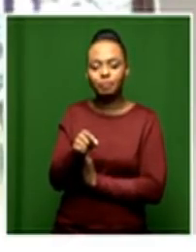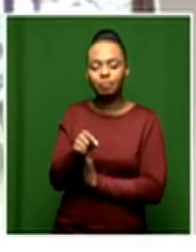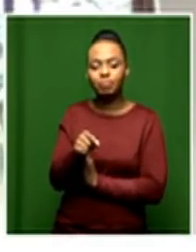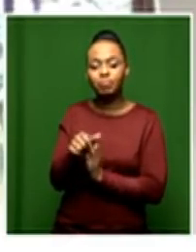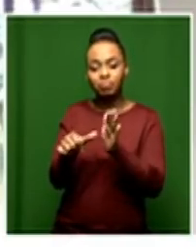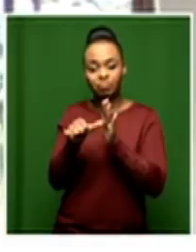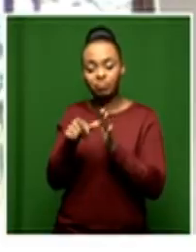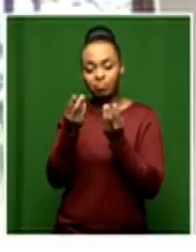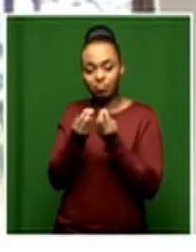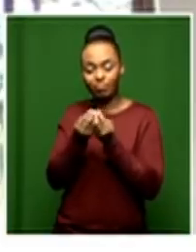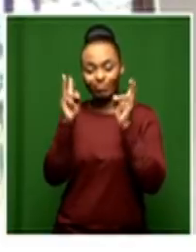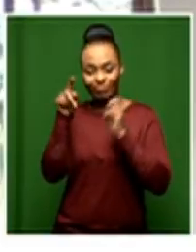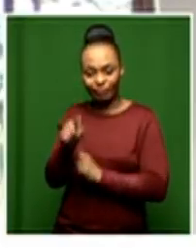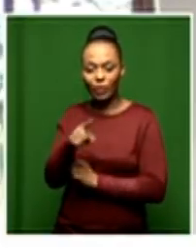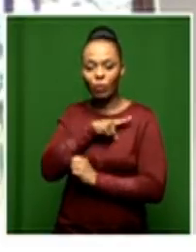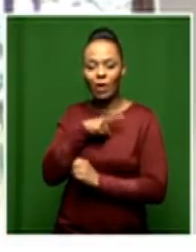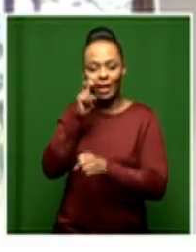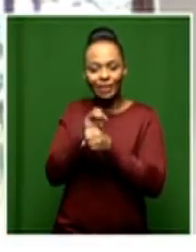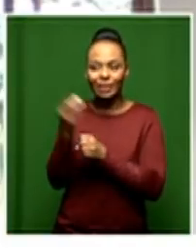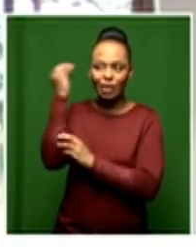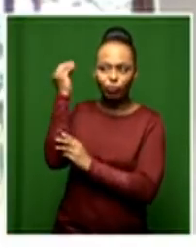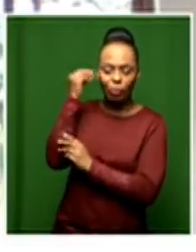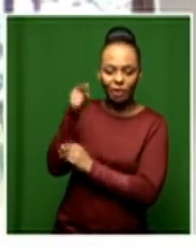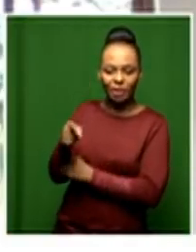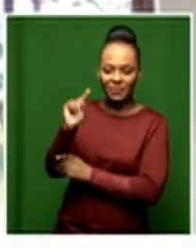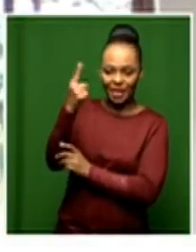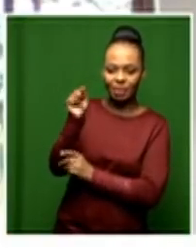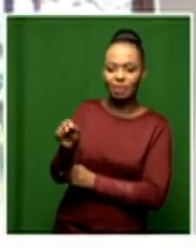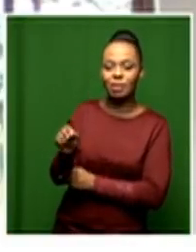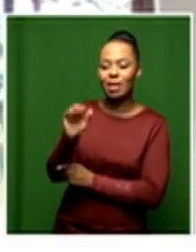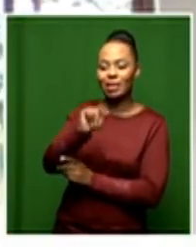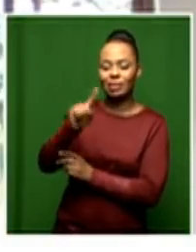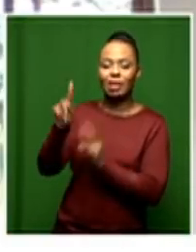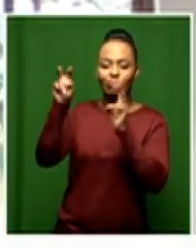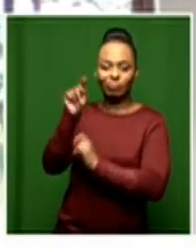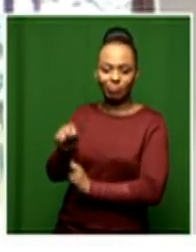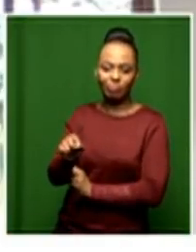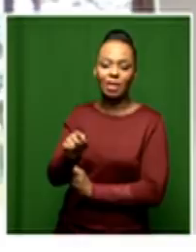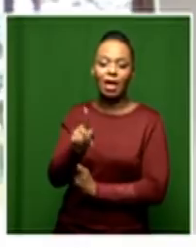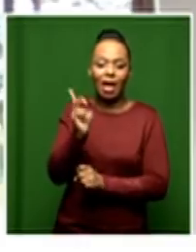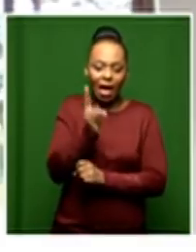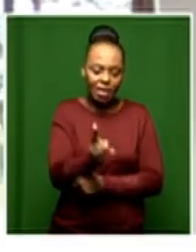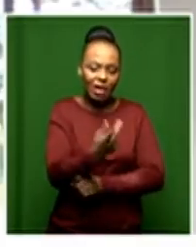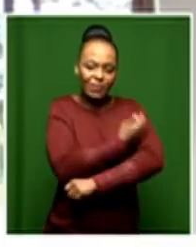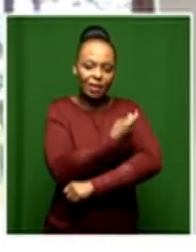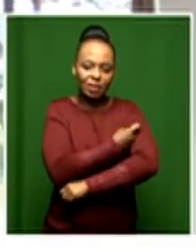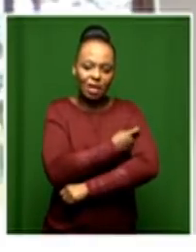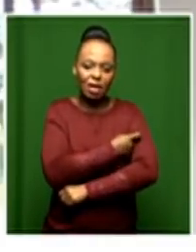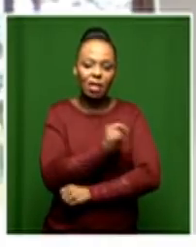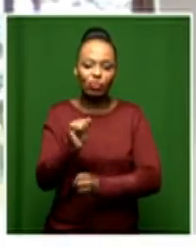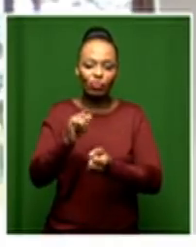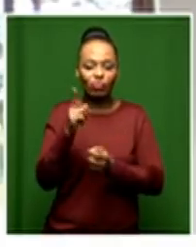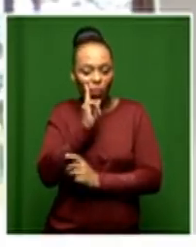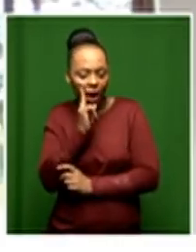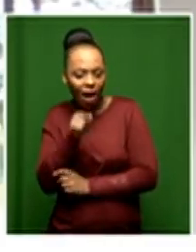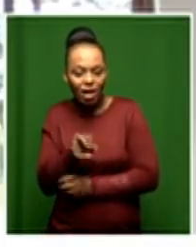space, and we should have more data in the next few weeks. But we're also going to have data in another vaccine trial that roll out in South Africa